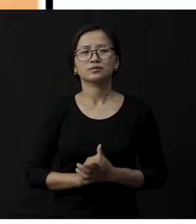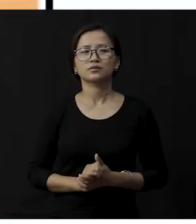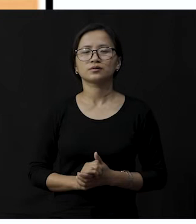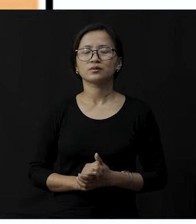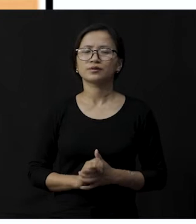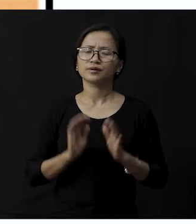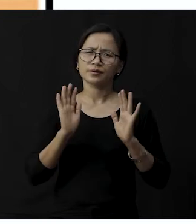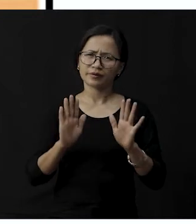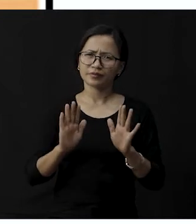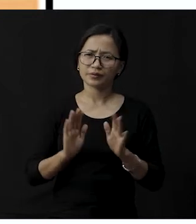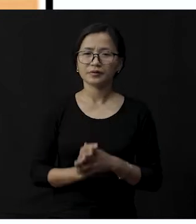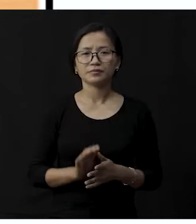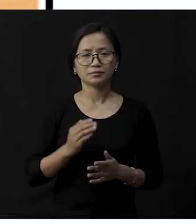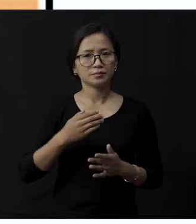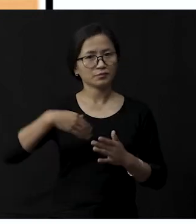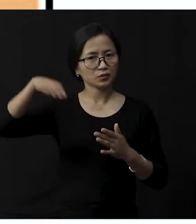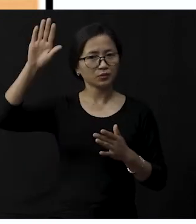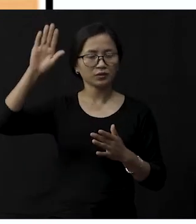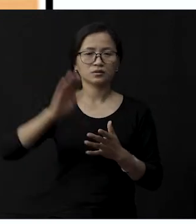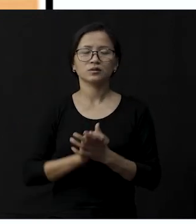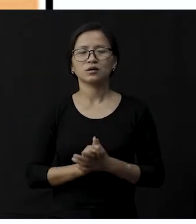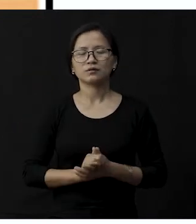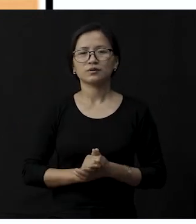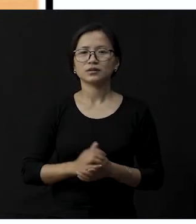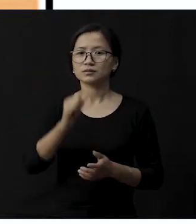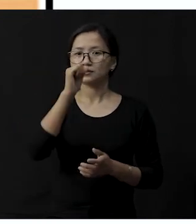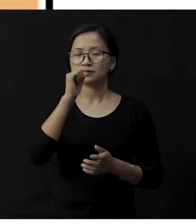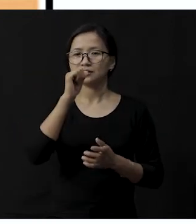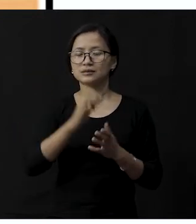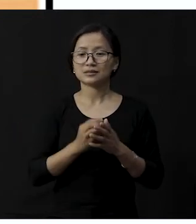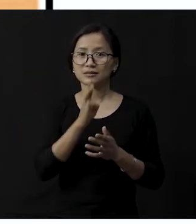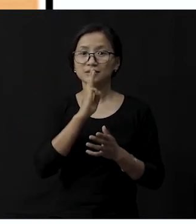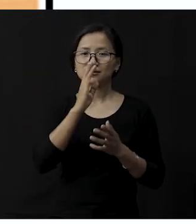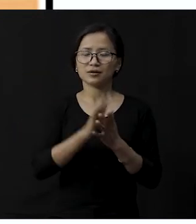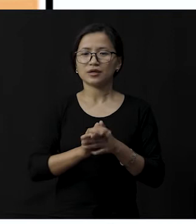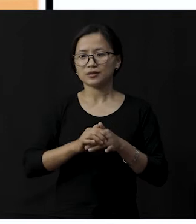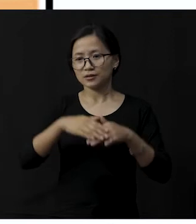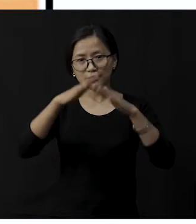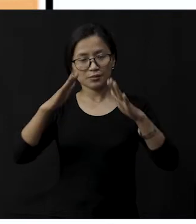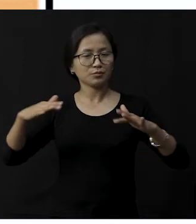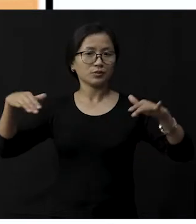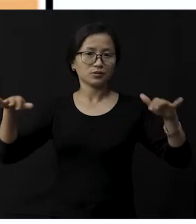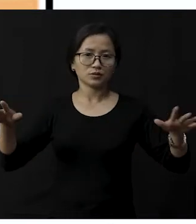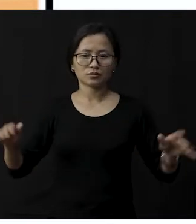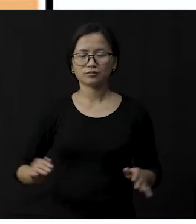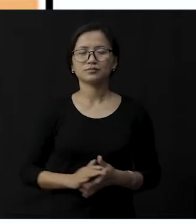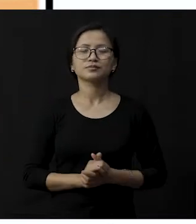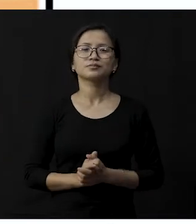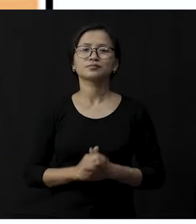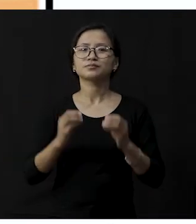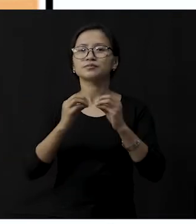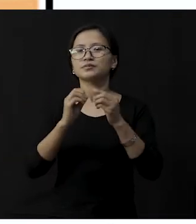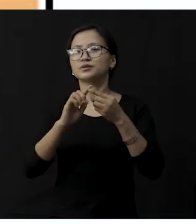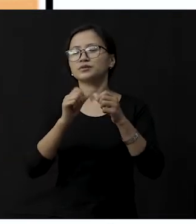have been to a beach, this is a scene of a beach. So some of us really like